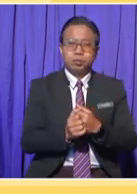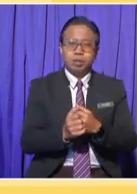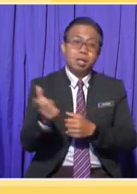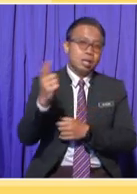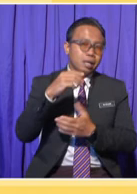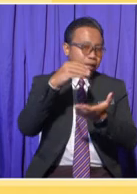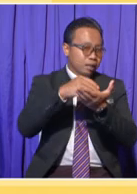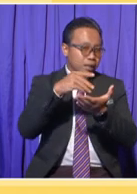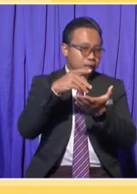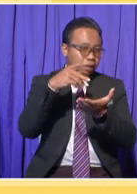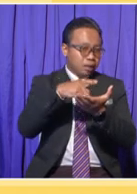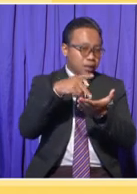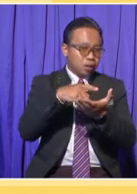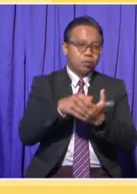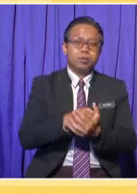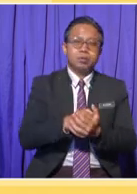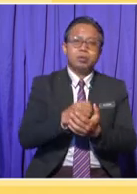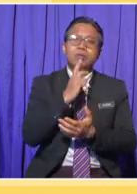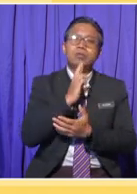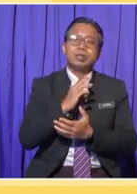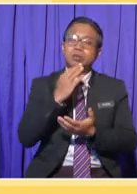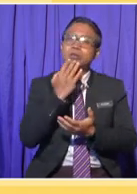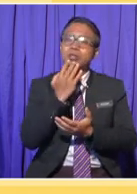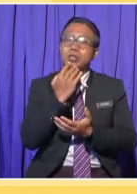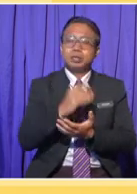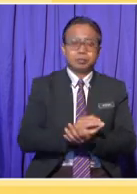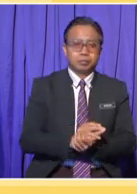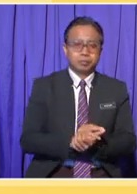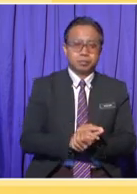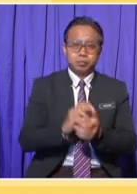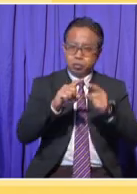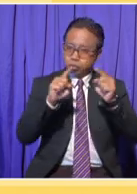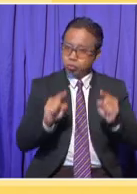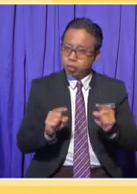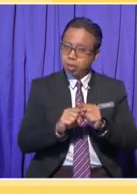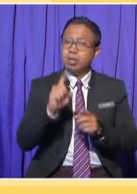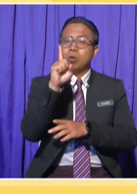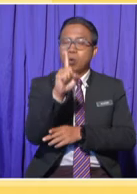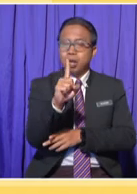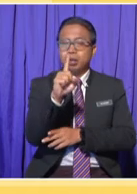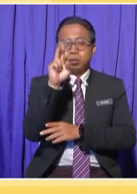let us count the red shaded squares. 1, 2,